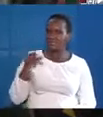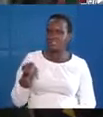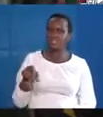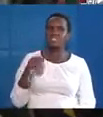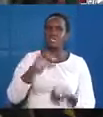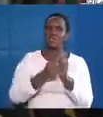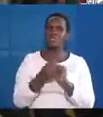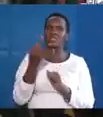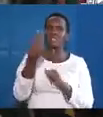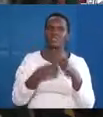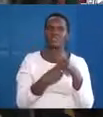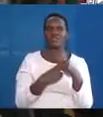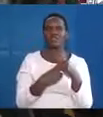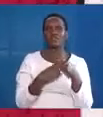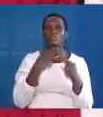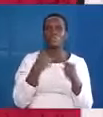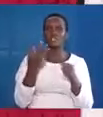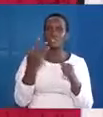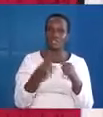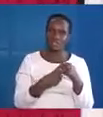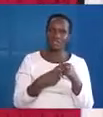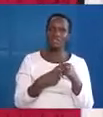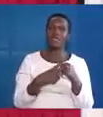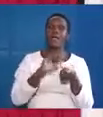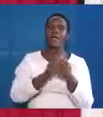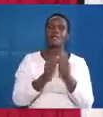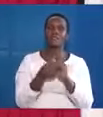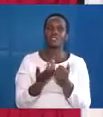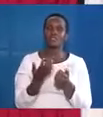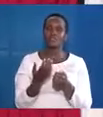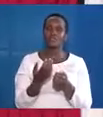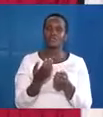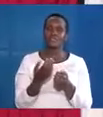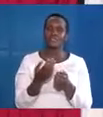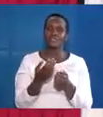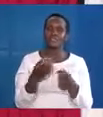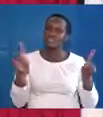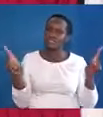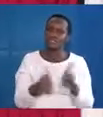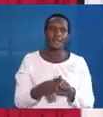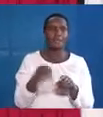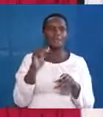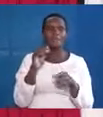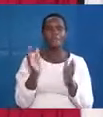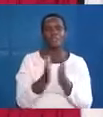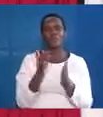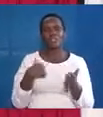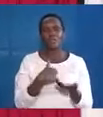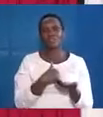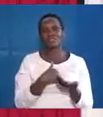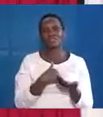37 amendments. All right? It will be the same with ours. It will be the same with ours, my